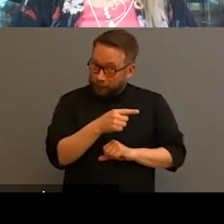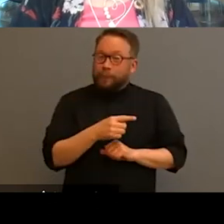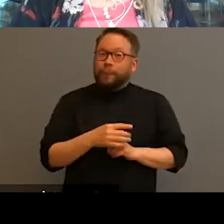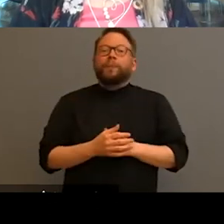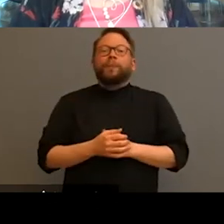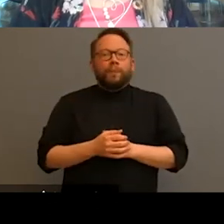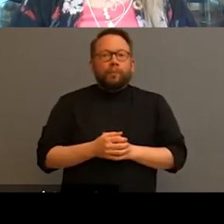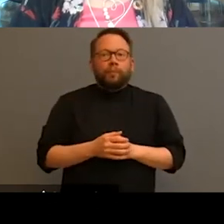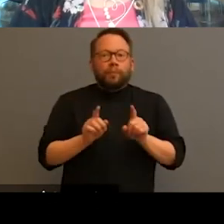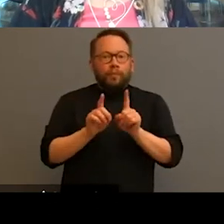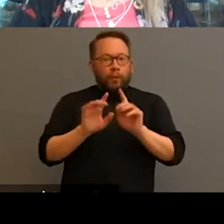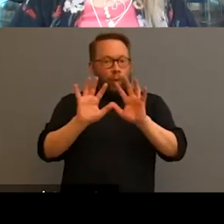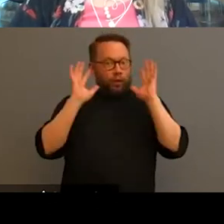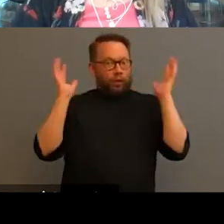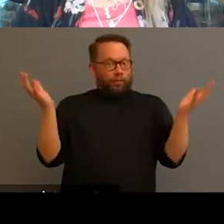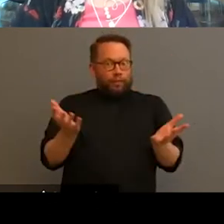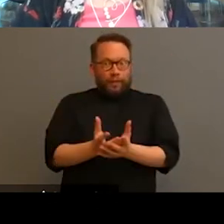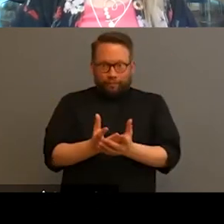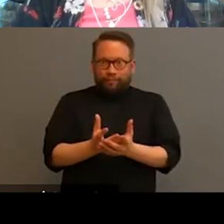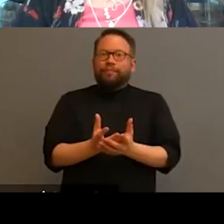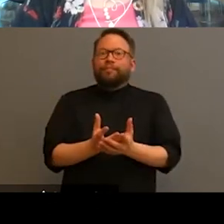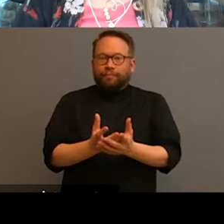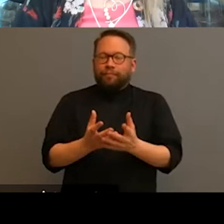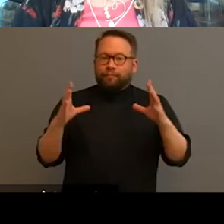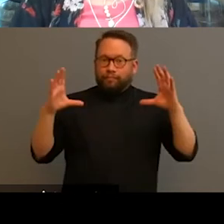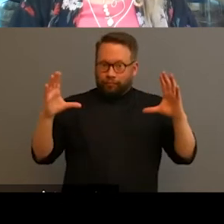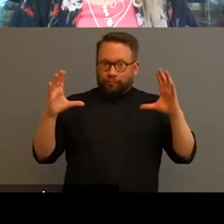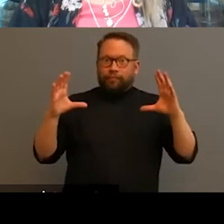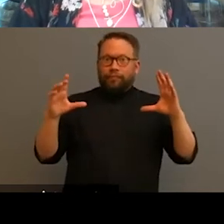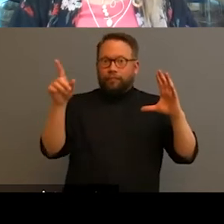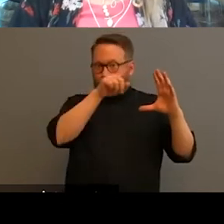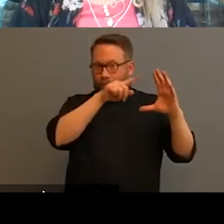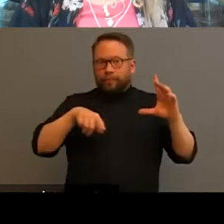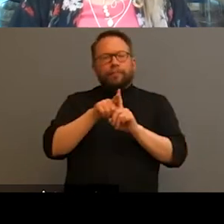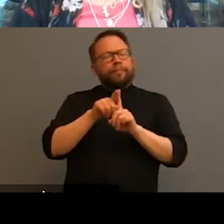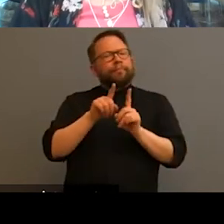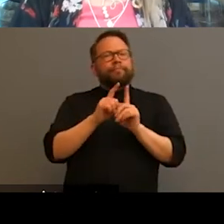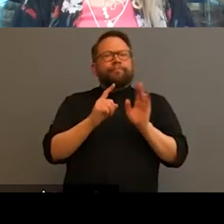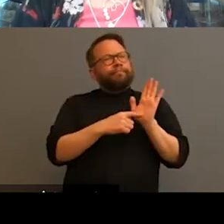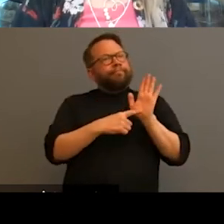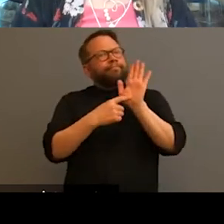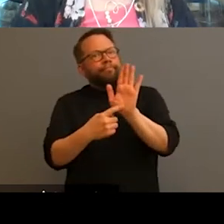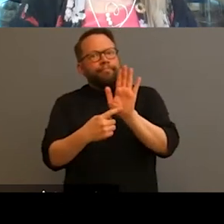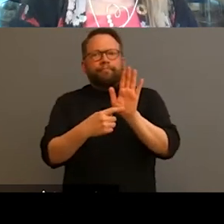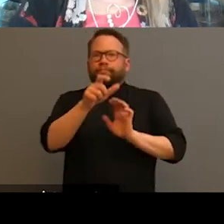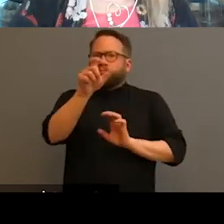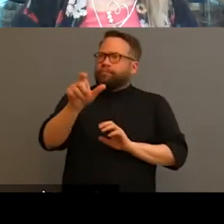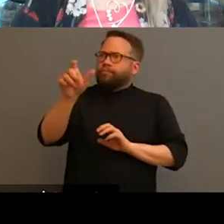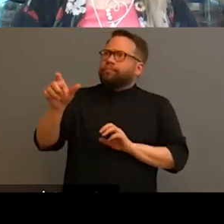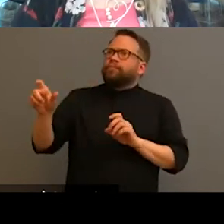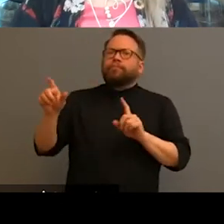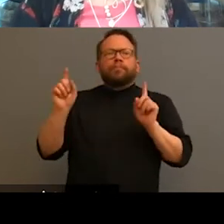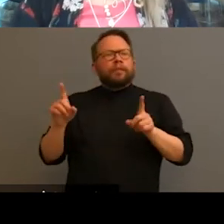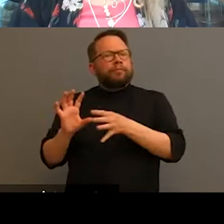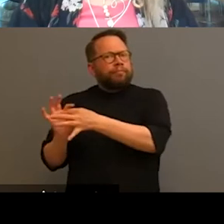dots, symbolizing all human beings globally who shall not be left behind.